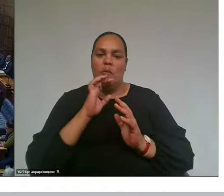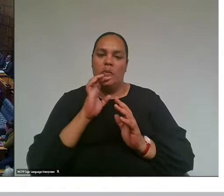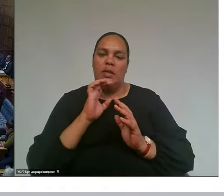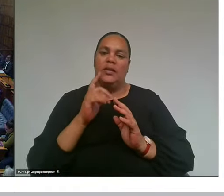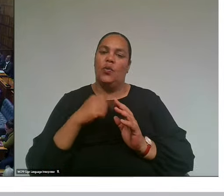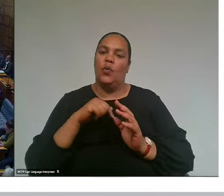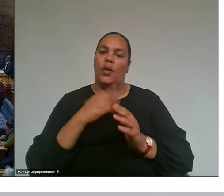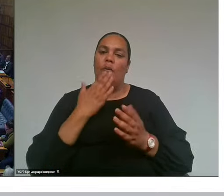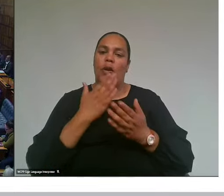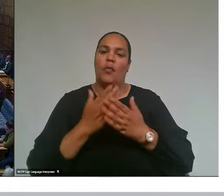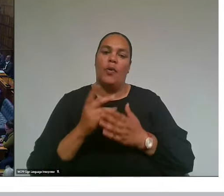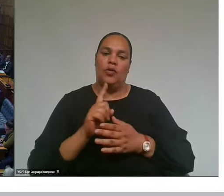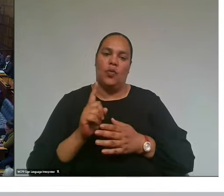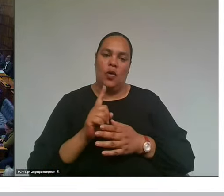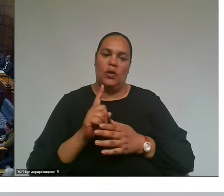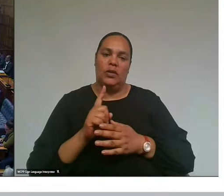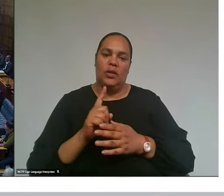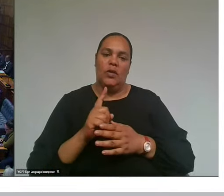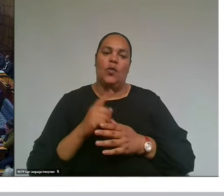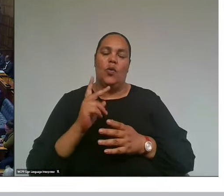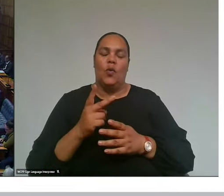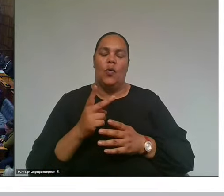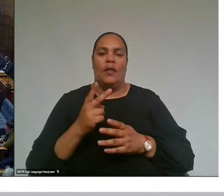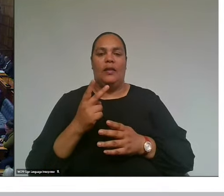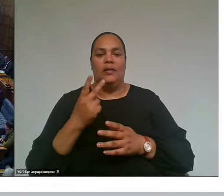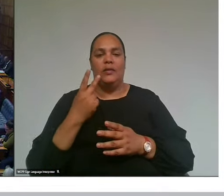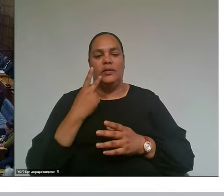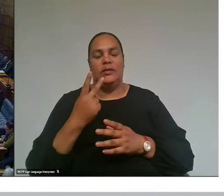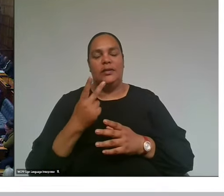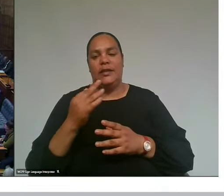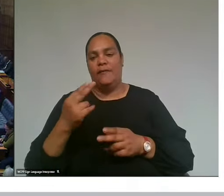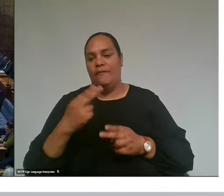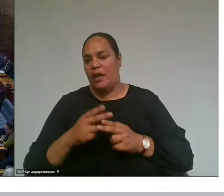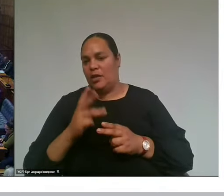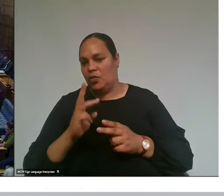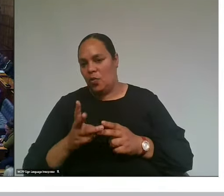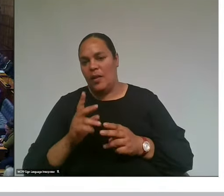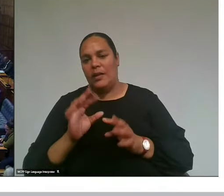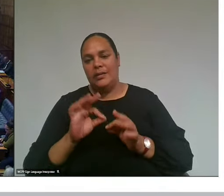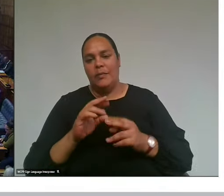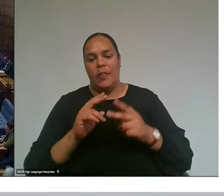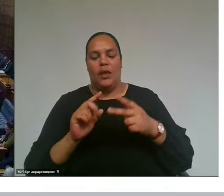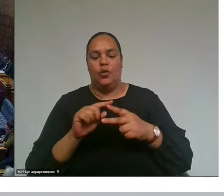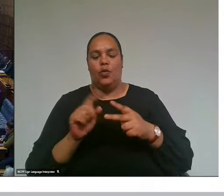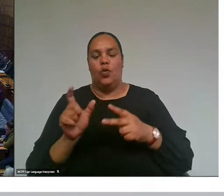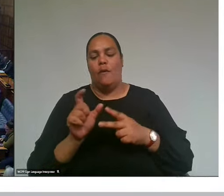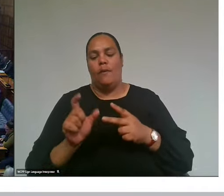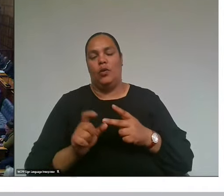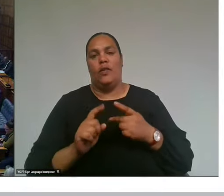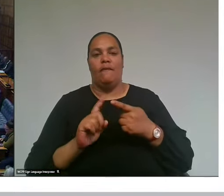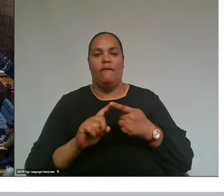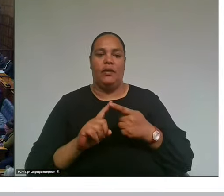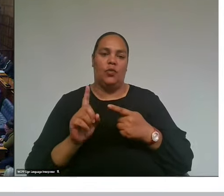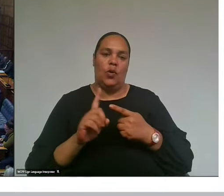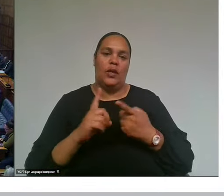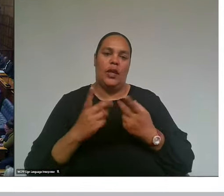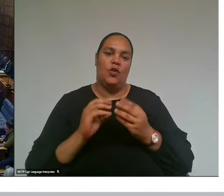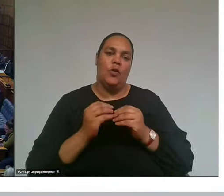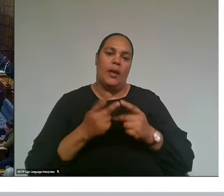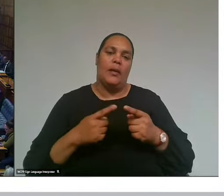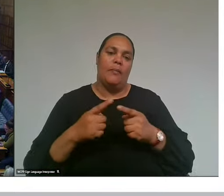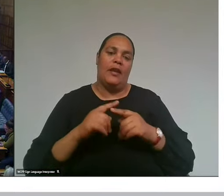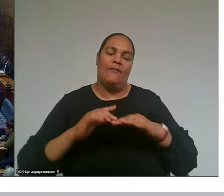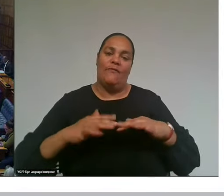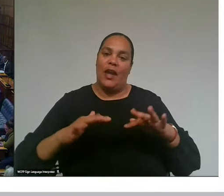what we proposing as and we final the strategy has been finalized it's that two components the one component being making it a place of